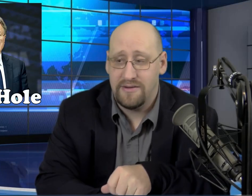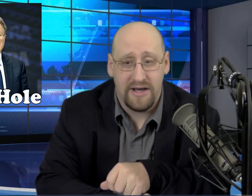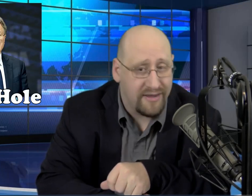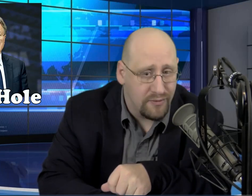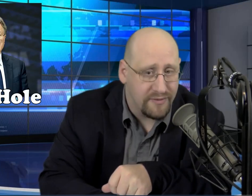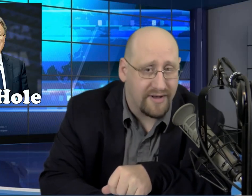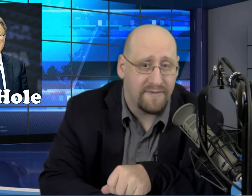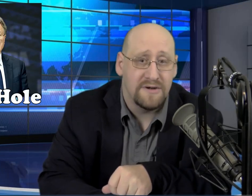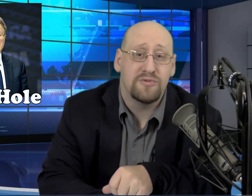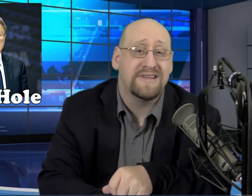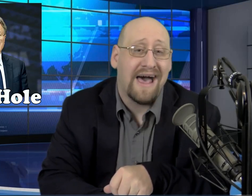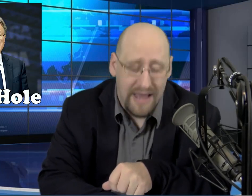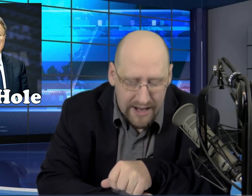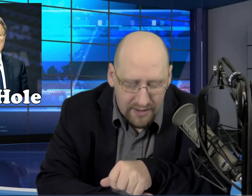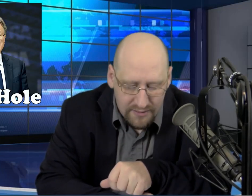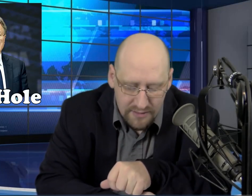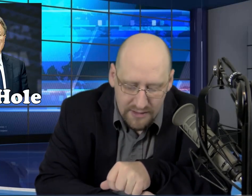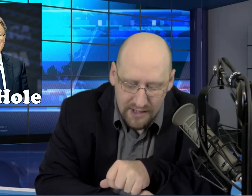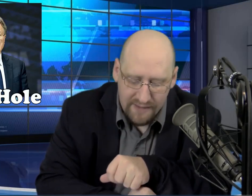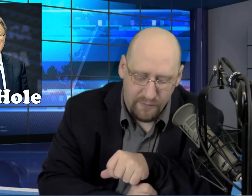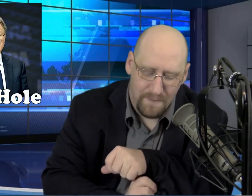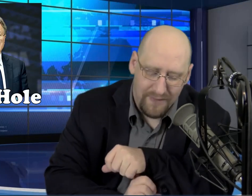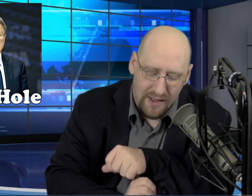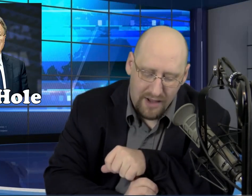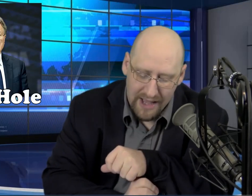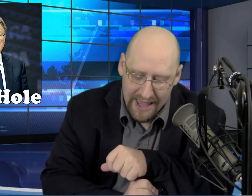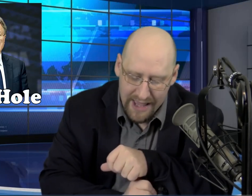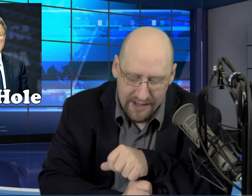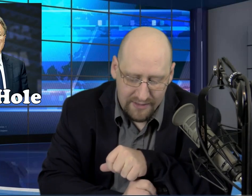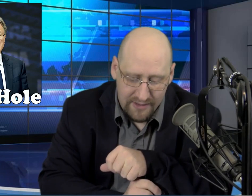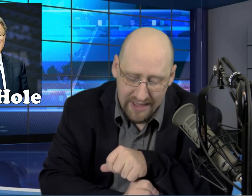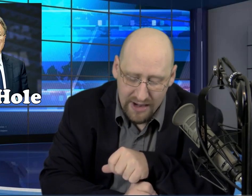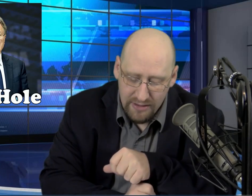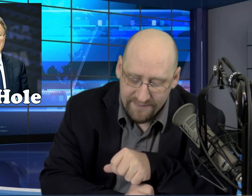been accused of retaliating for.